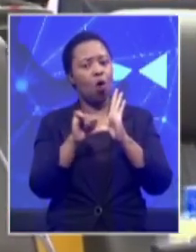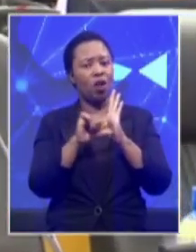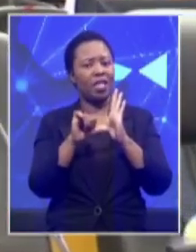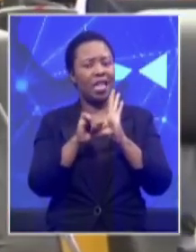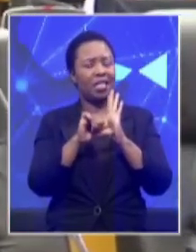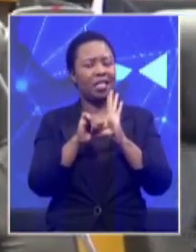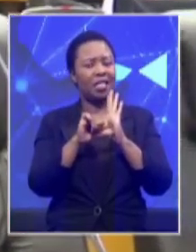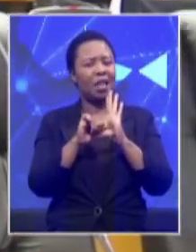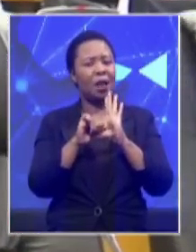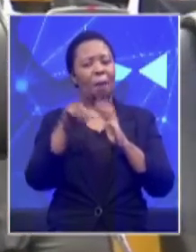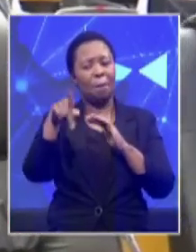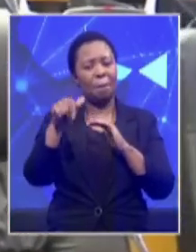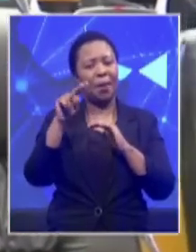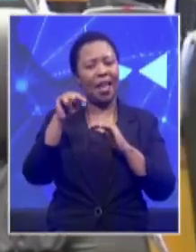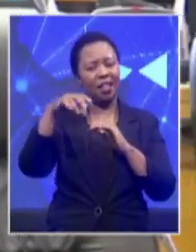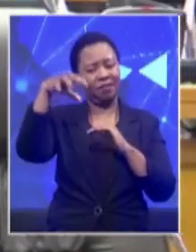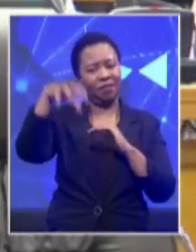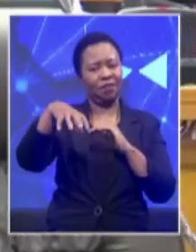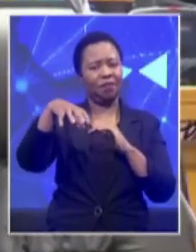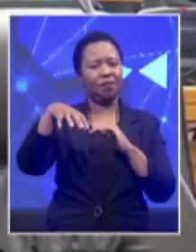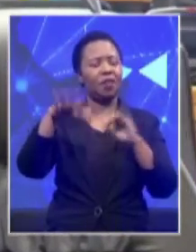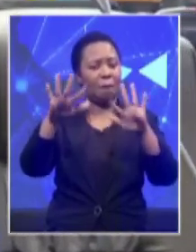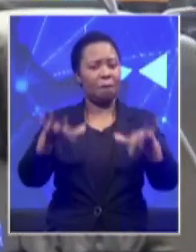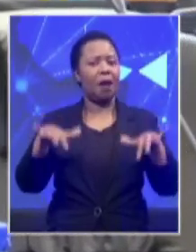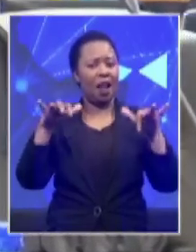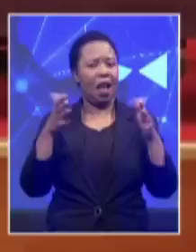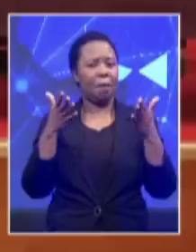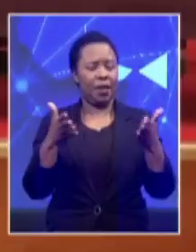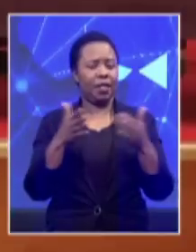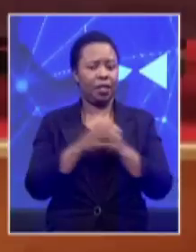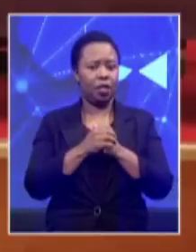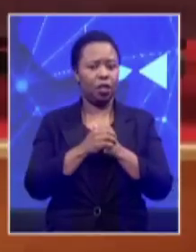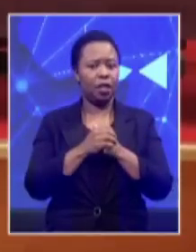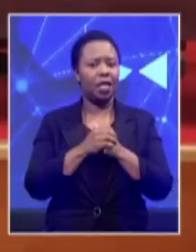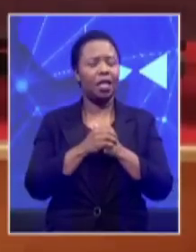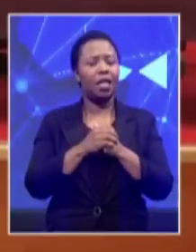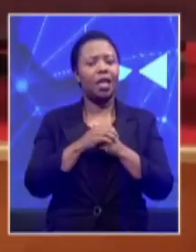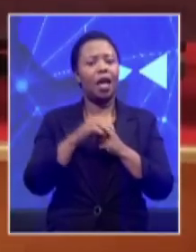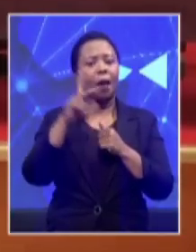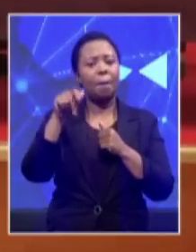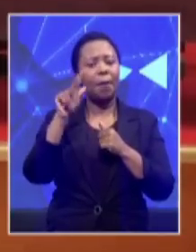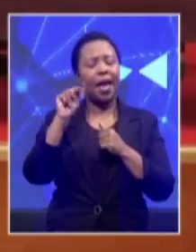Parliament. The Pan-African Parliament should, in fact,